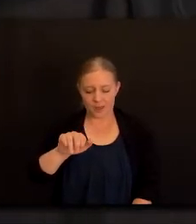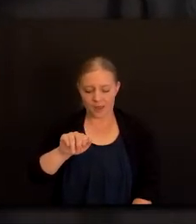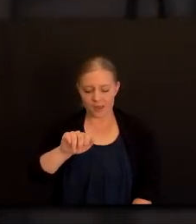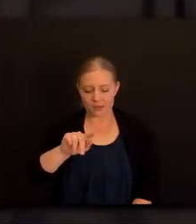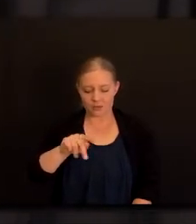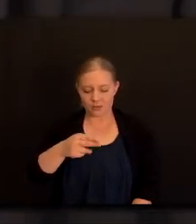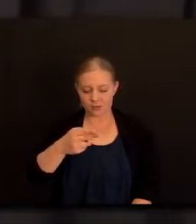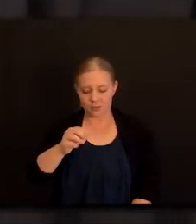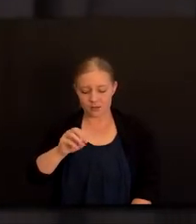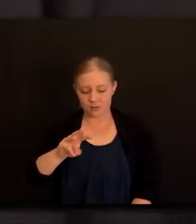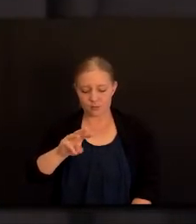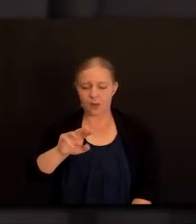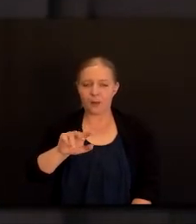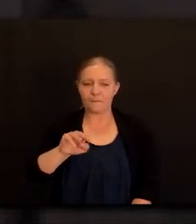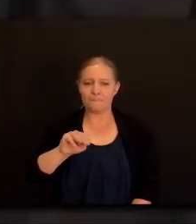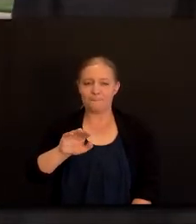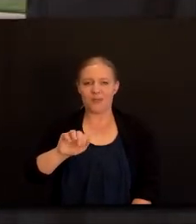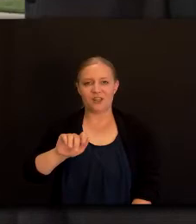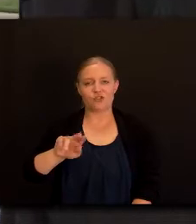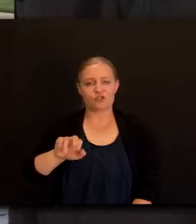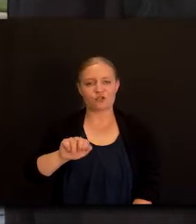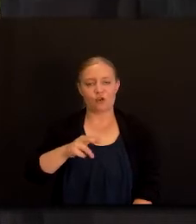E. Mitchell.